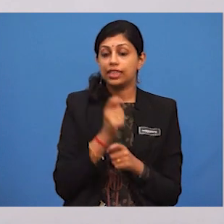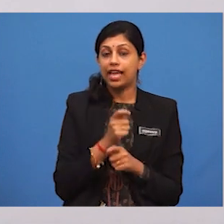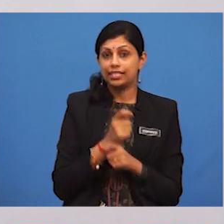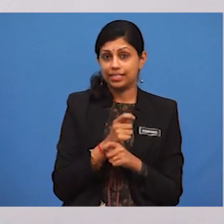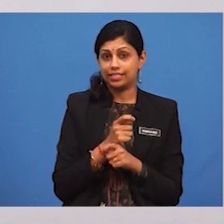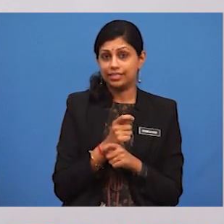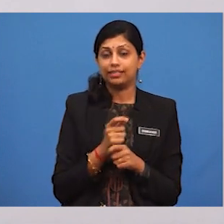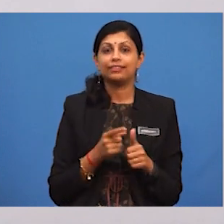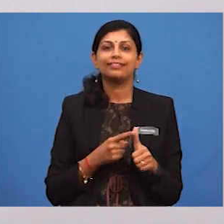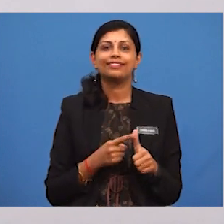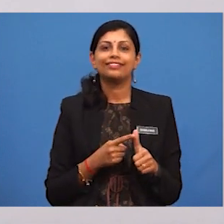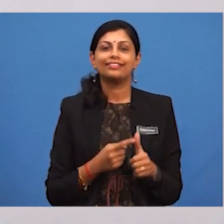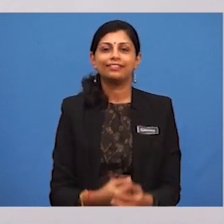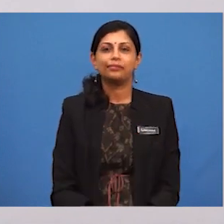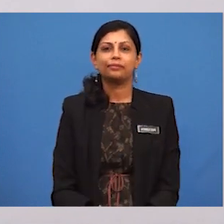task.